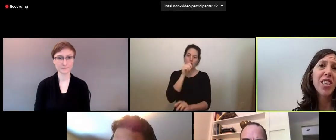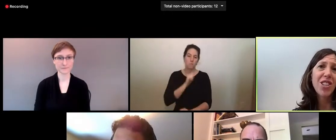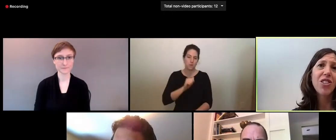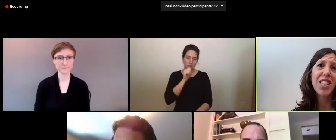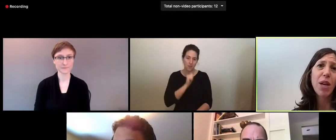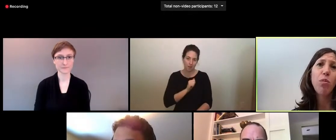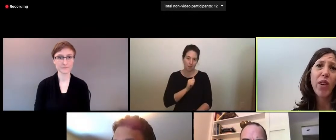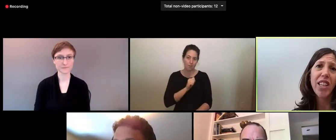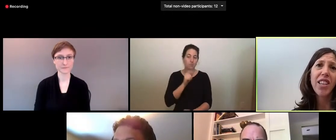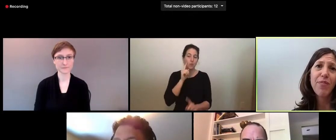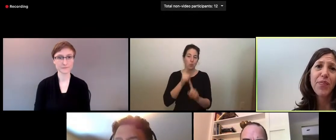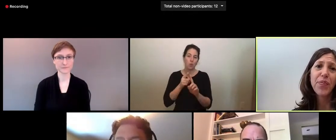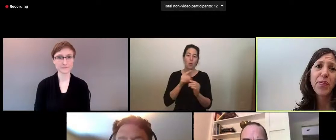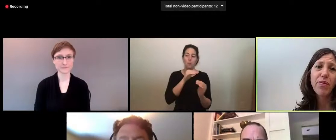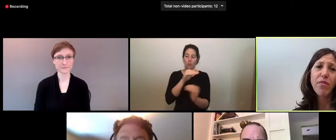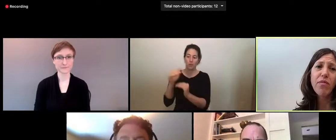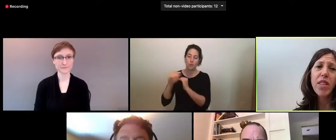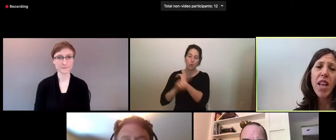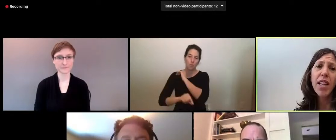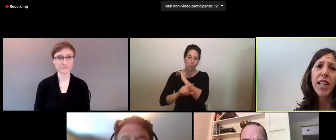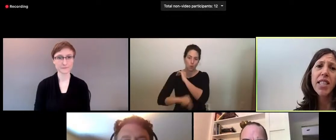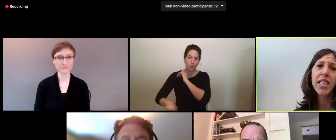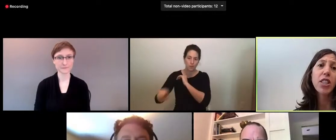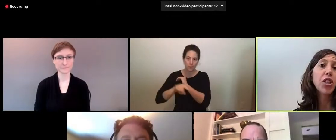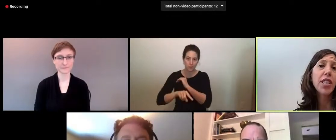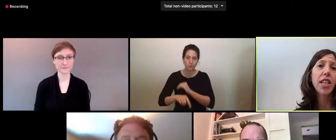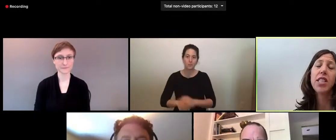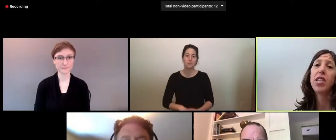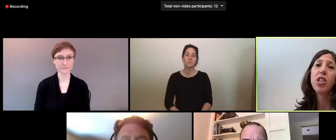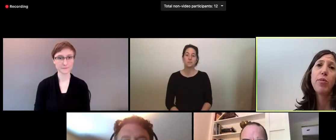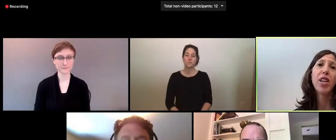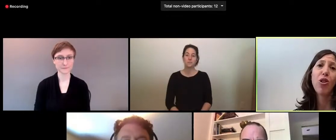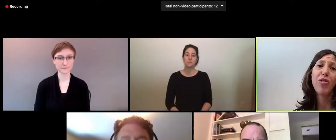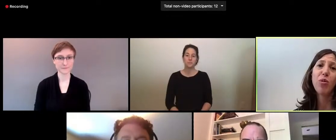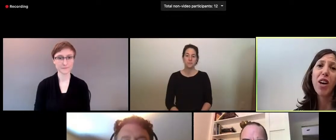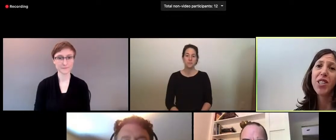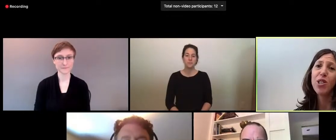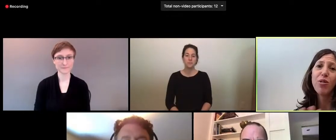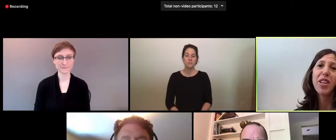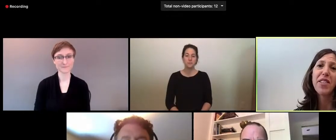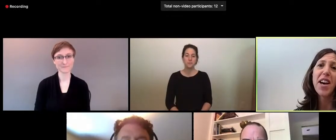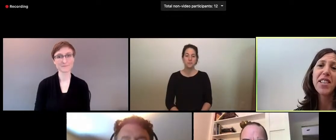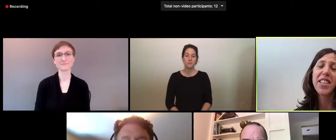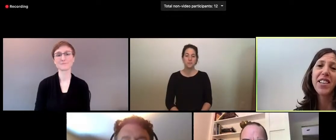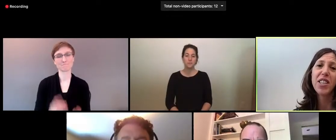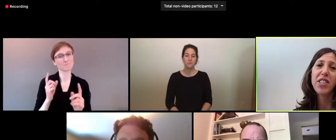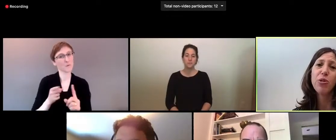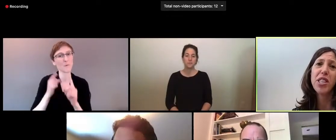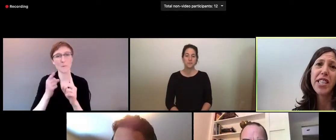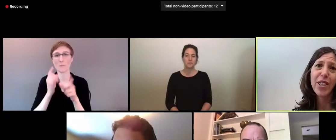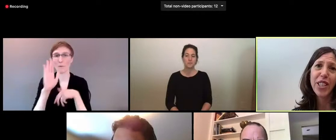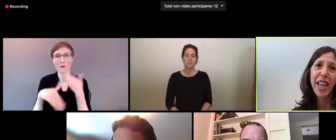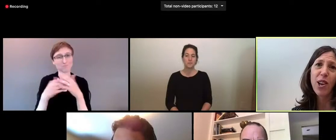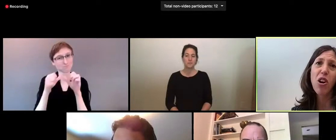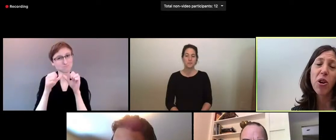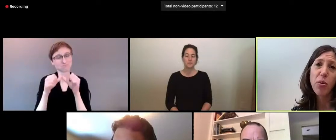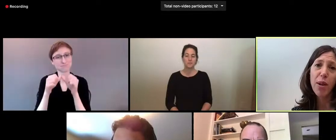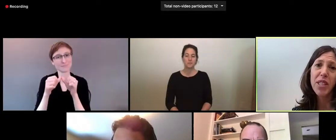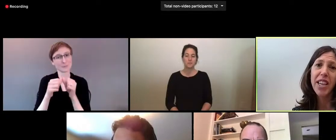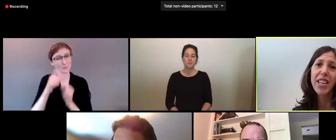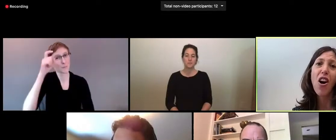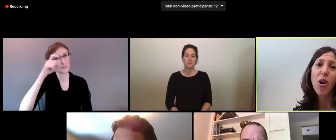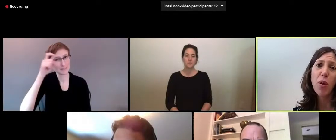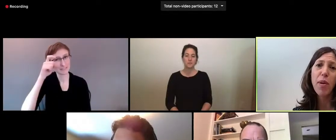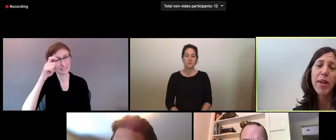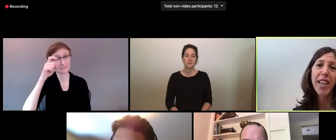pour la protection des employés. And let's learn to continue to be COVID-wise. So that those details, again, are